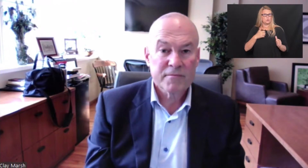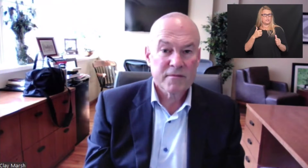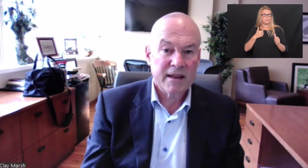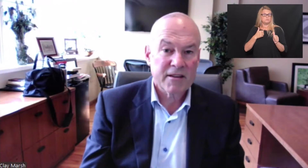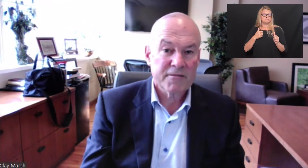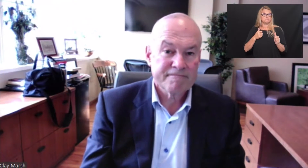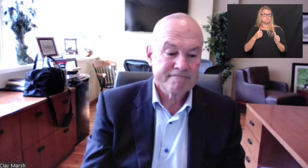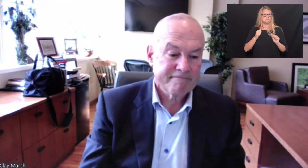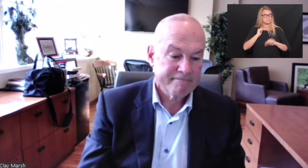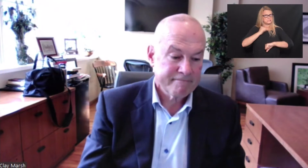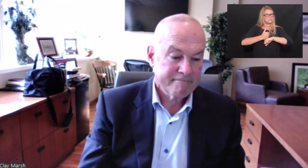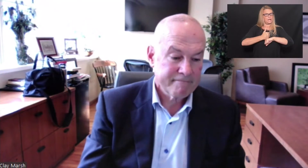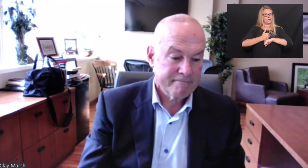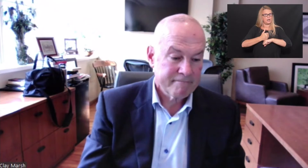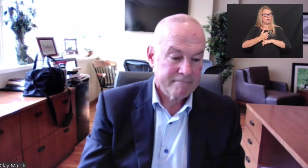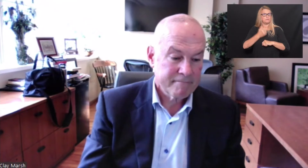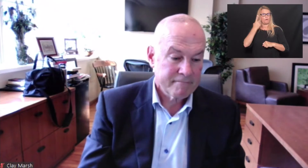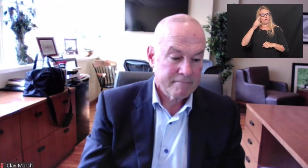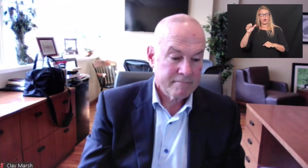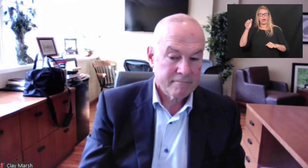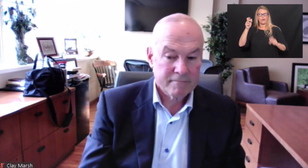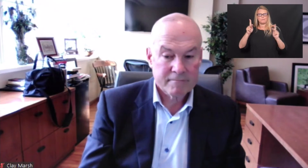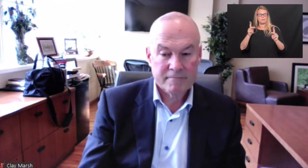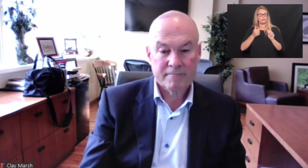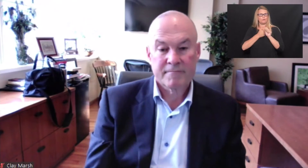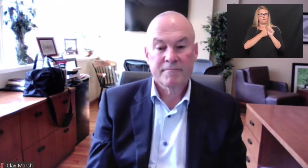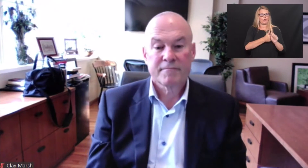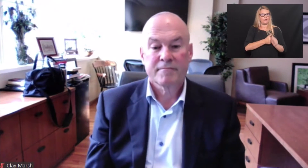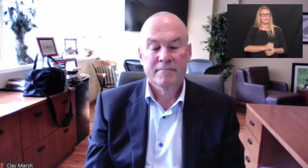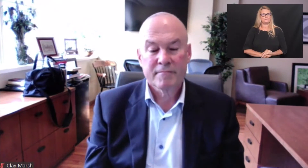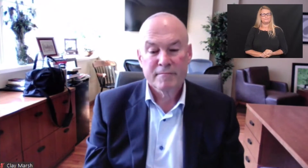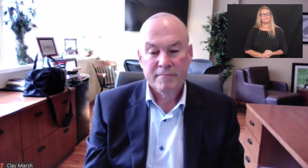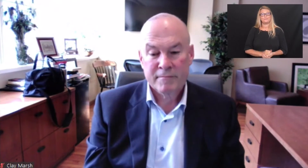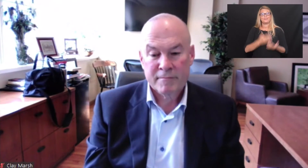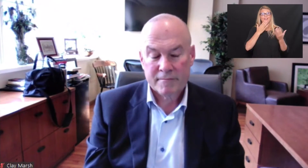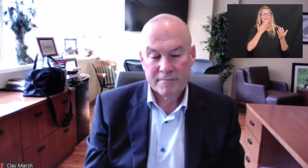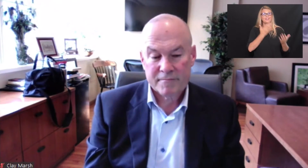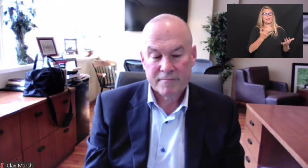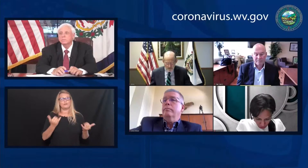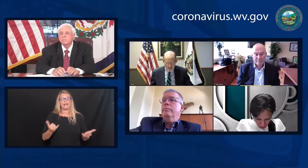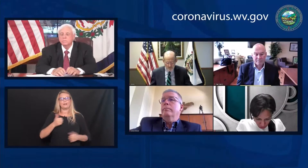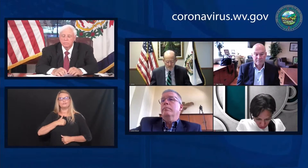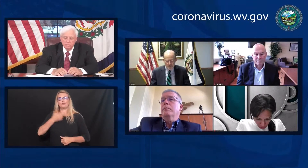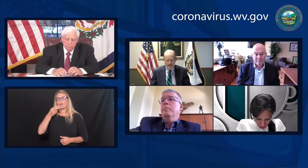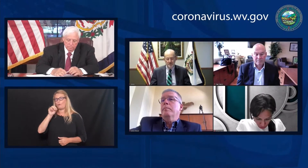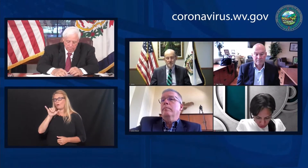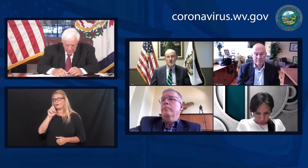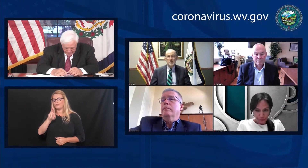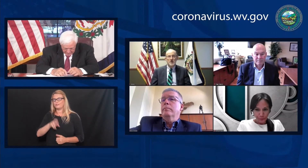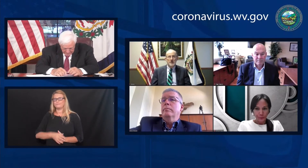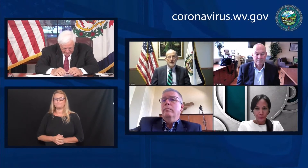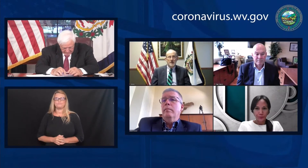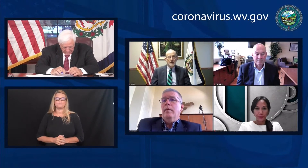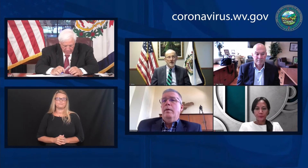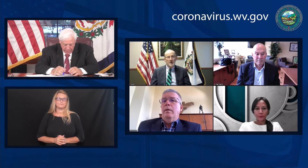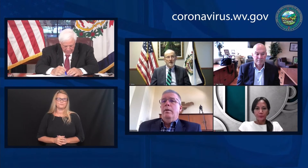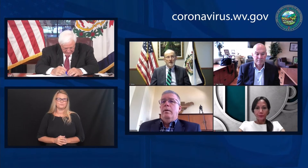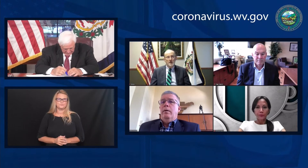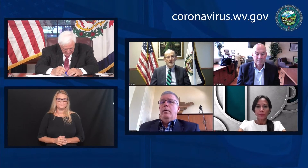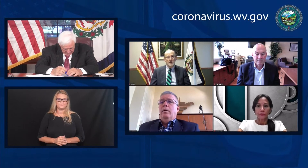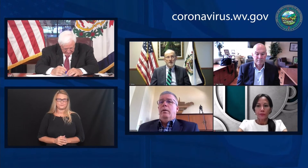won't. Thank you. All right, thank you, Dr. Marsh. Next to retired Major General Jim Hoyer, the director of our Joint Interagency Task